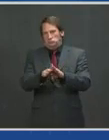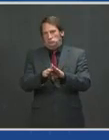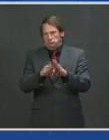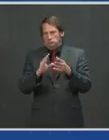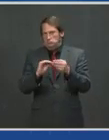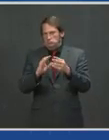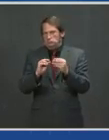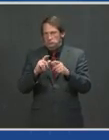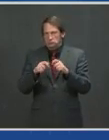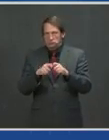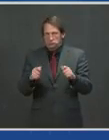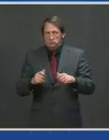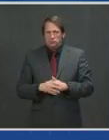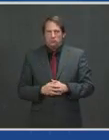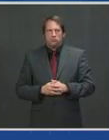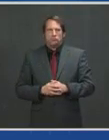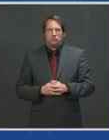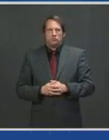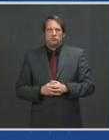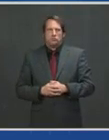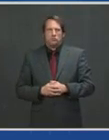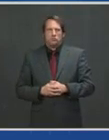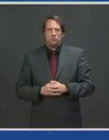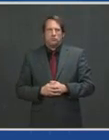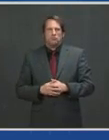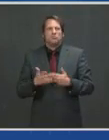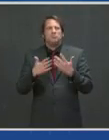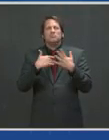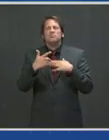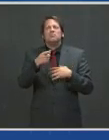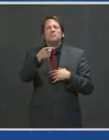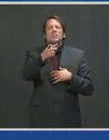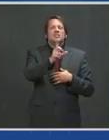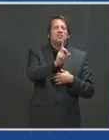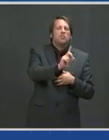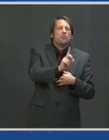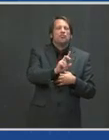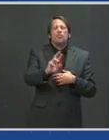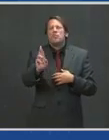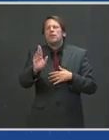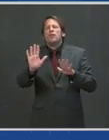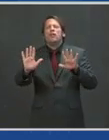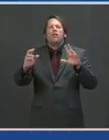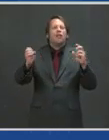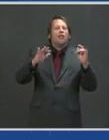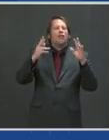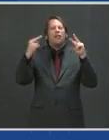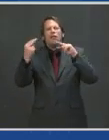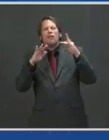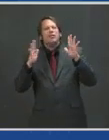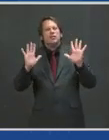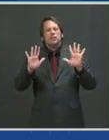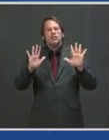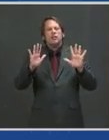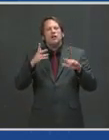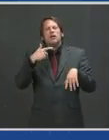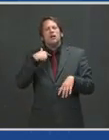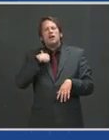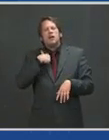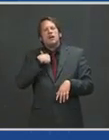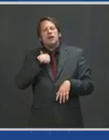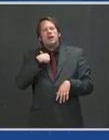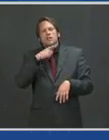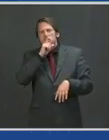Whatever partisan divisions there are around other issues, there don't have to be around this one.